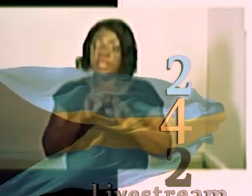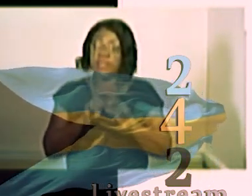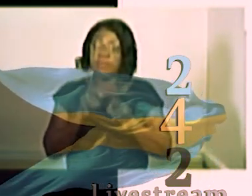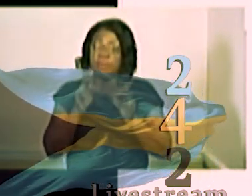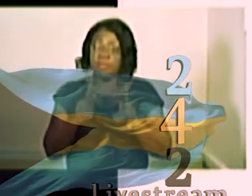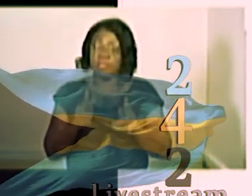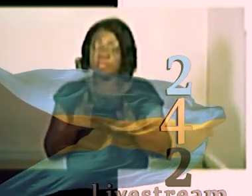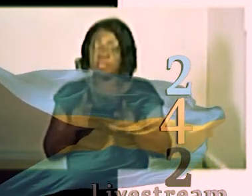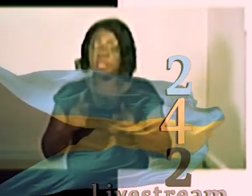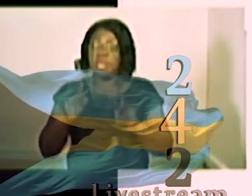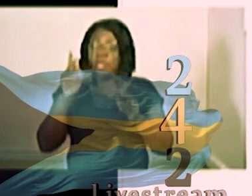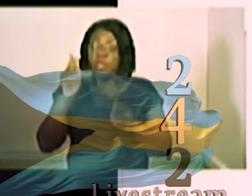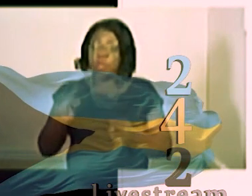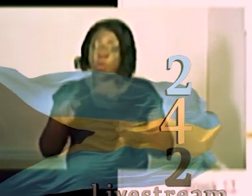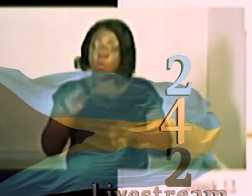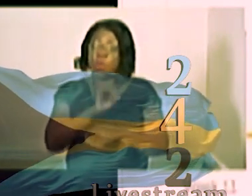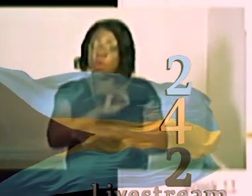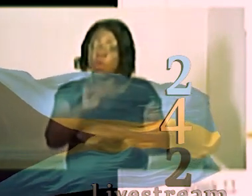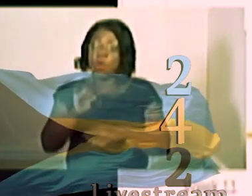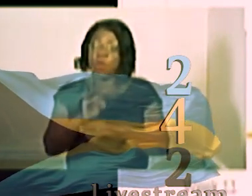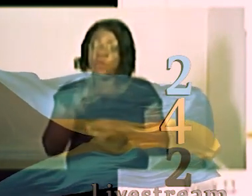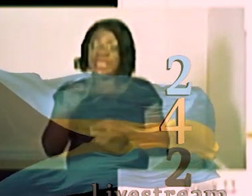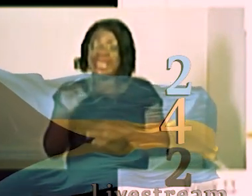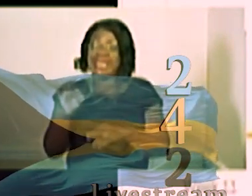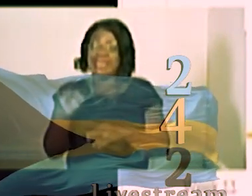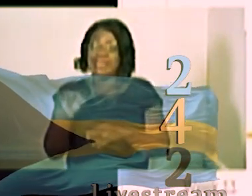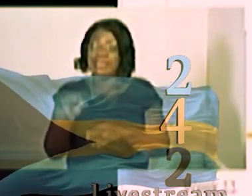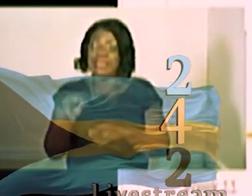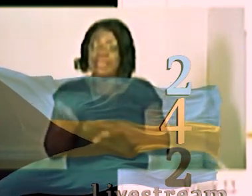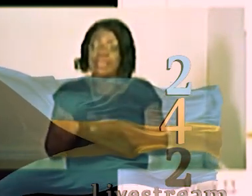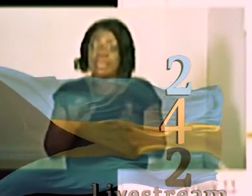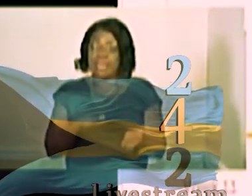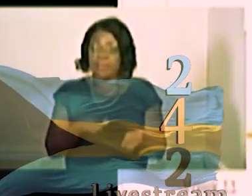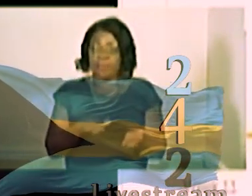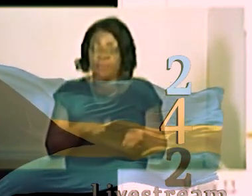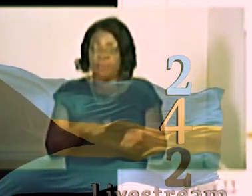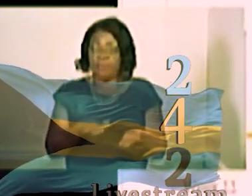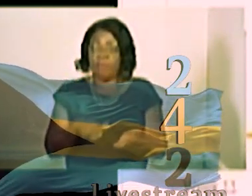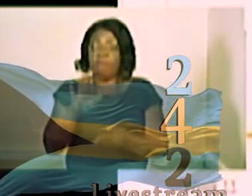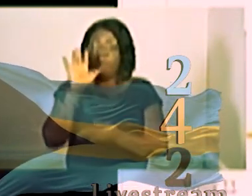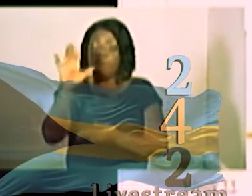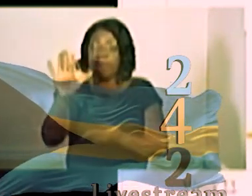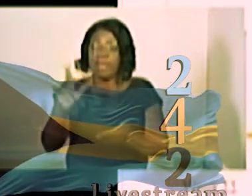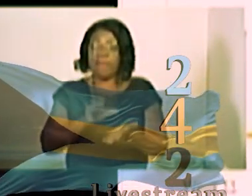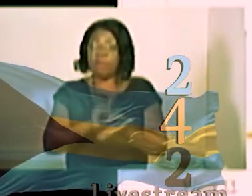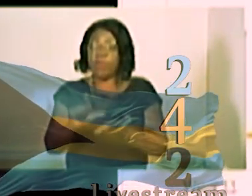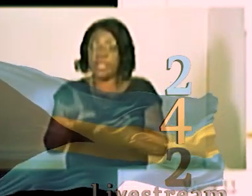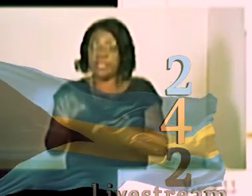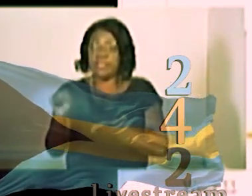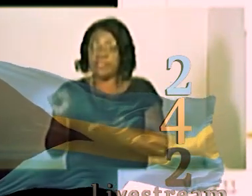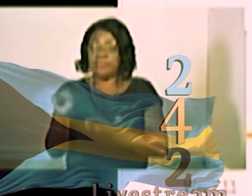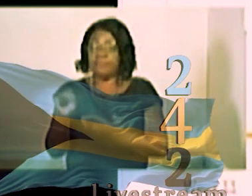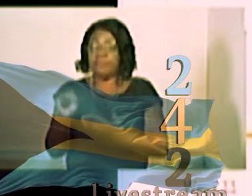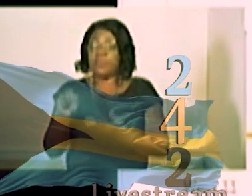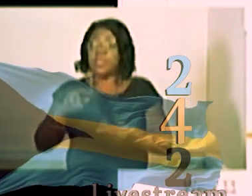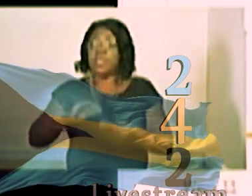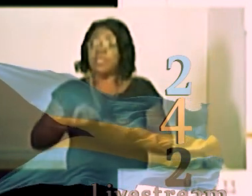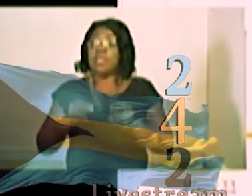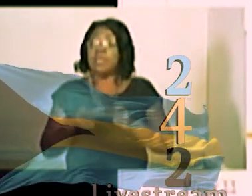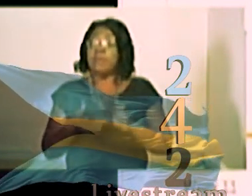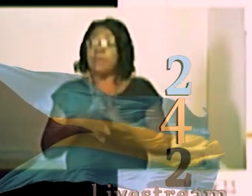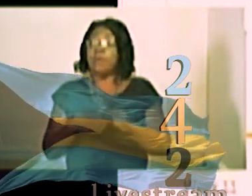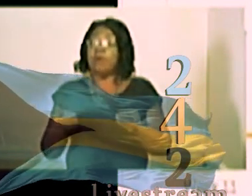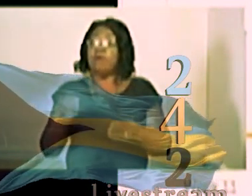and no COVID-19 related deaths for 5 weeks. The number